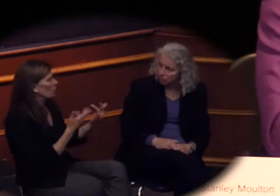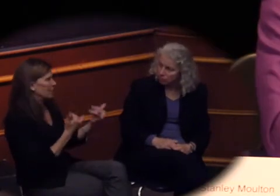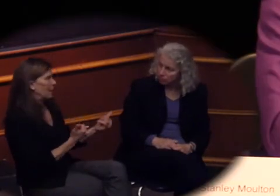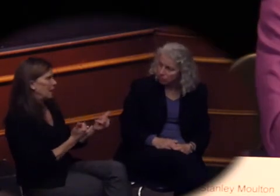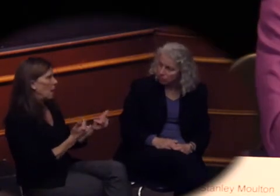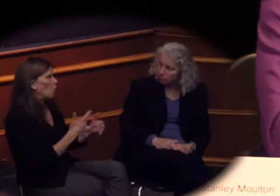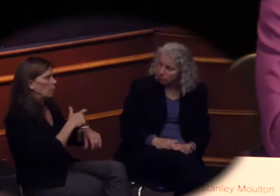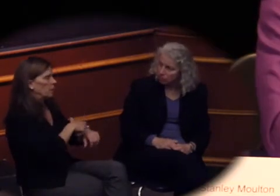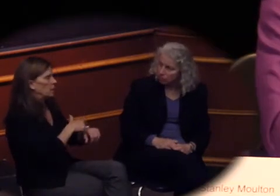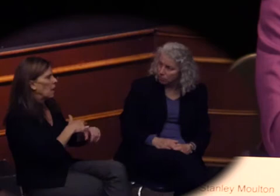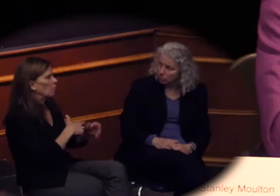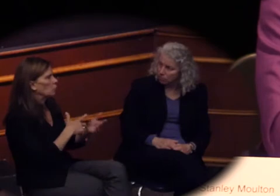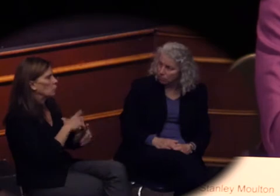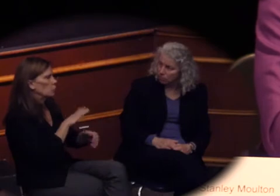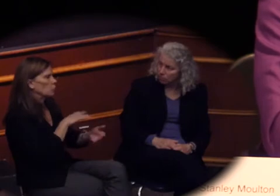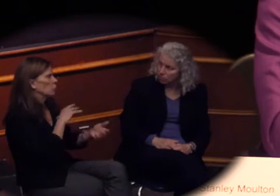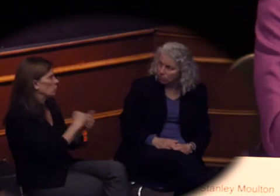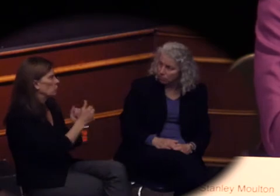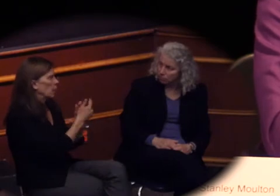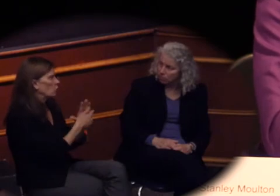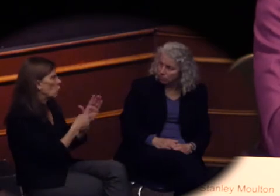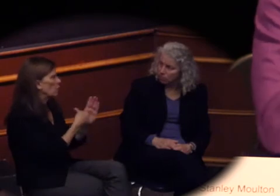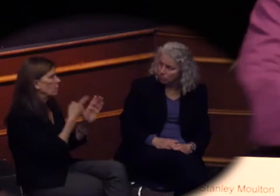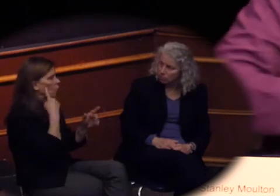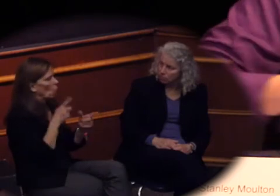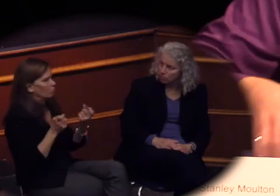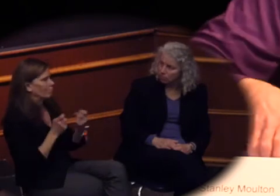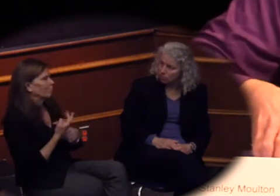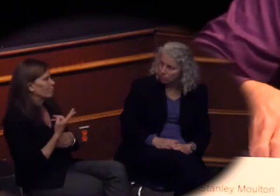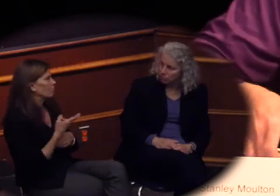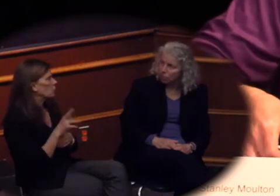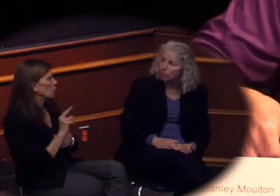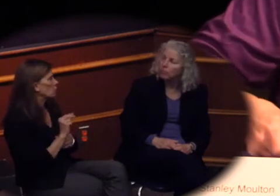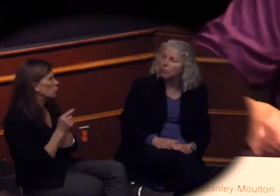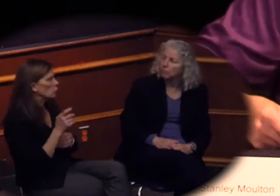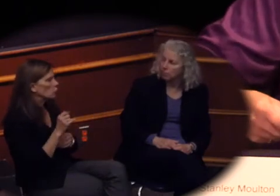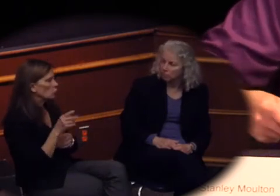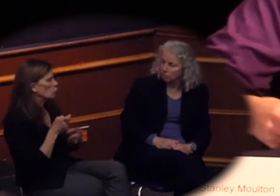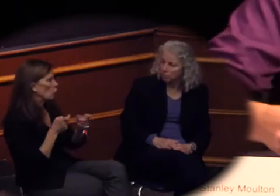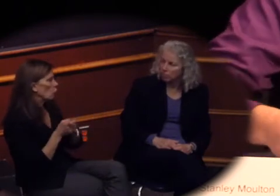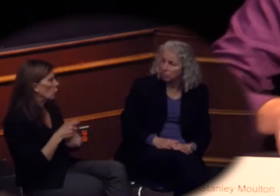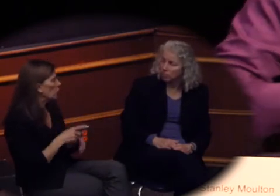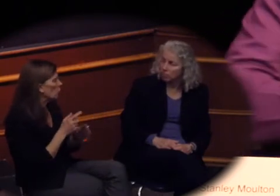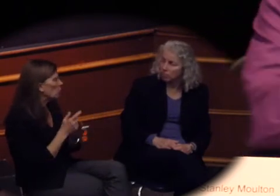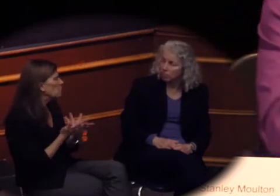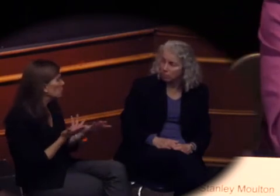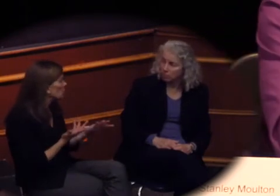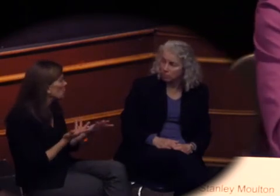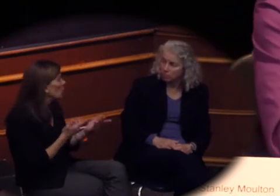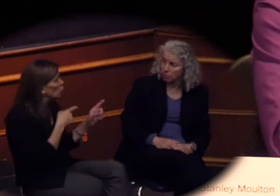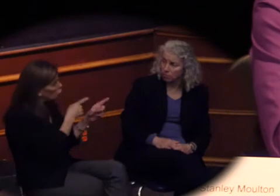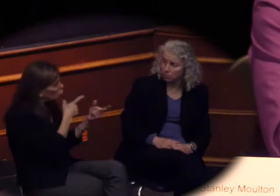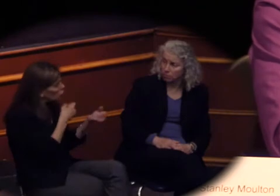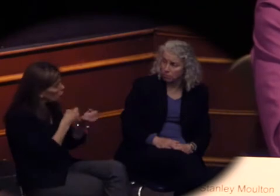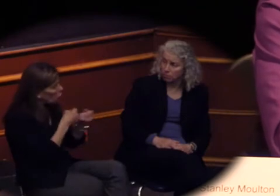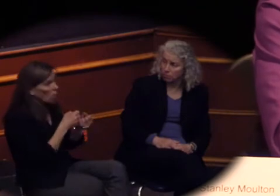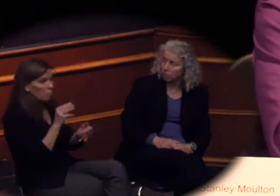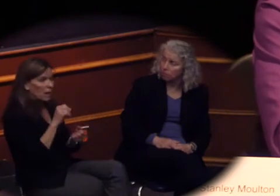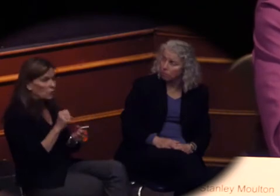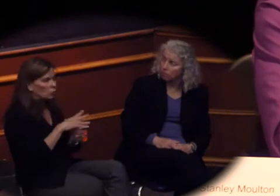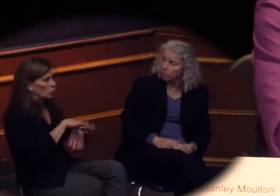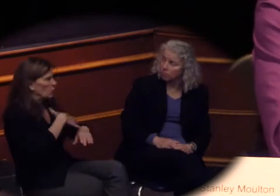time to enact meaningful gun control laws. Do you support the legislation currently being considered in Massachusetts to establish